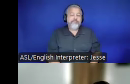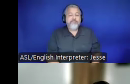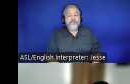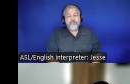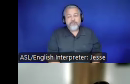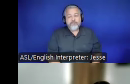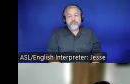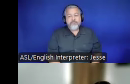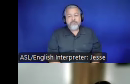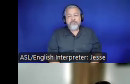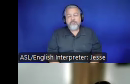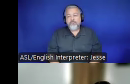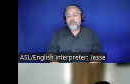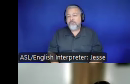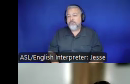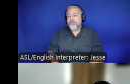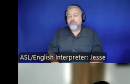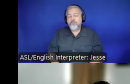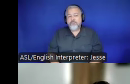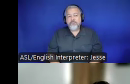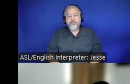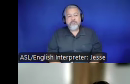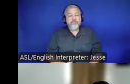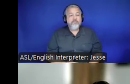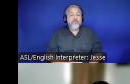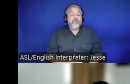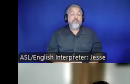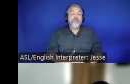All right, and so the next slide.